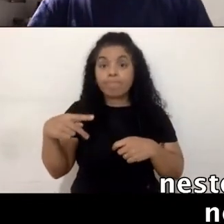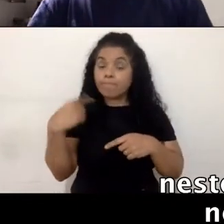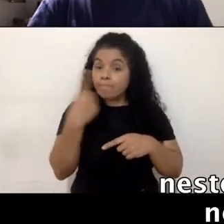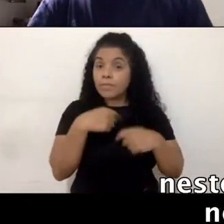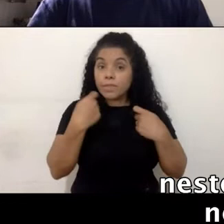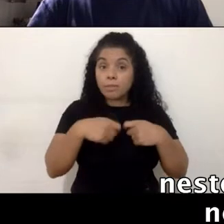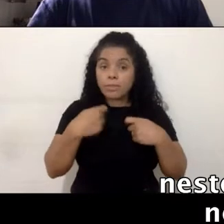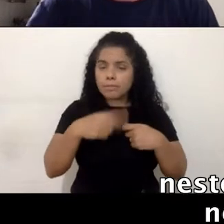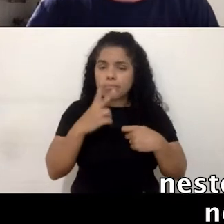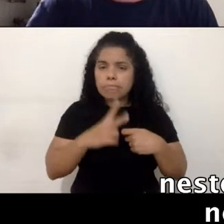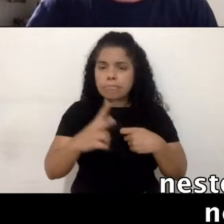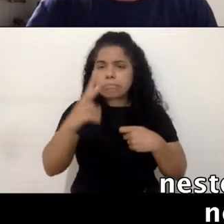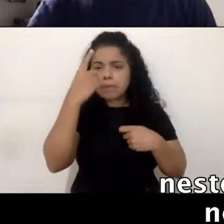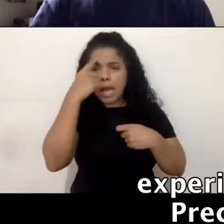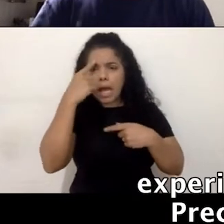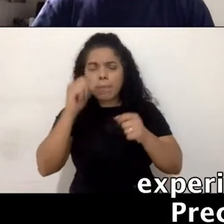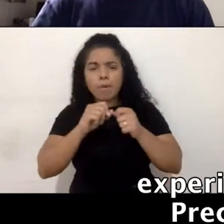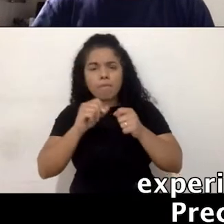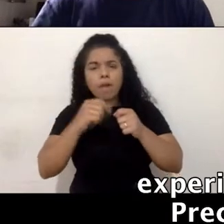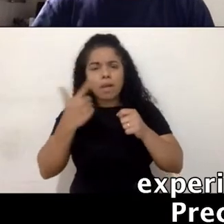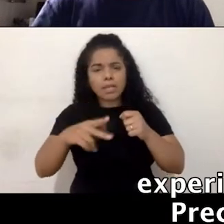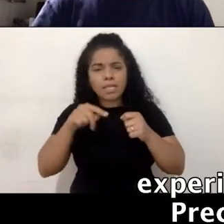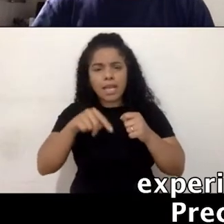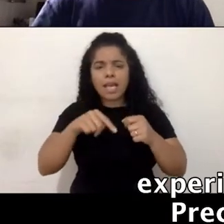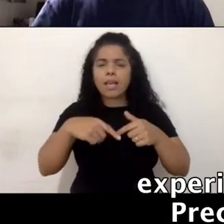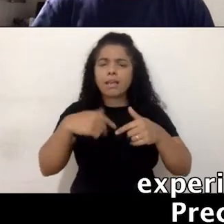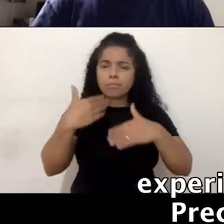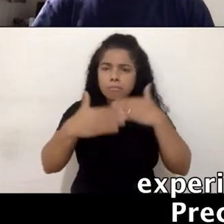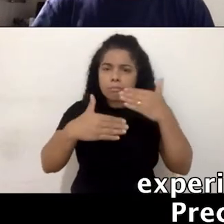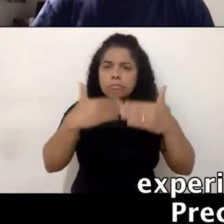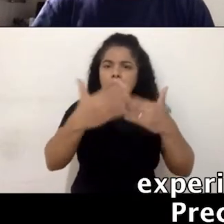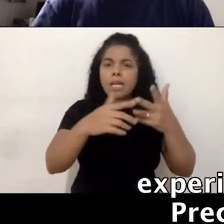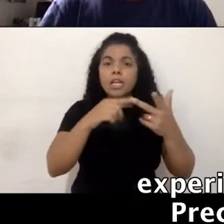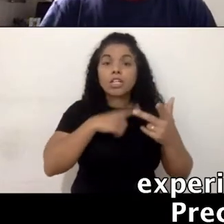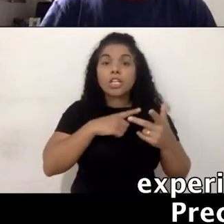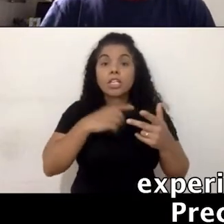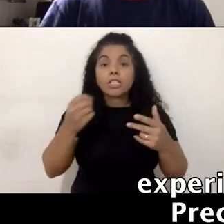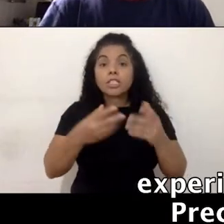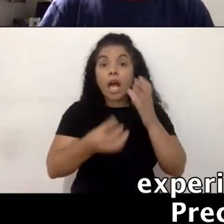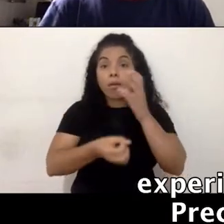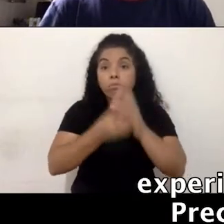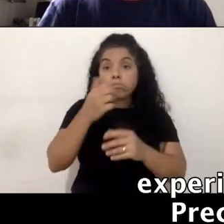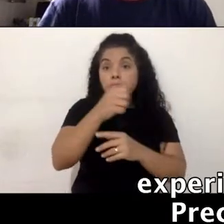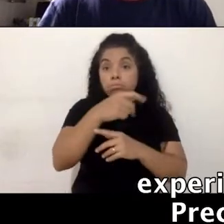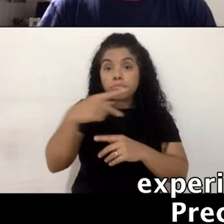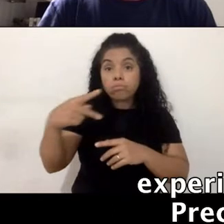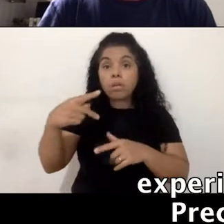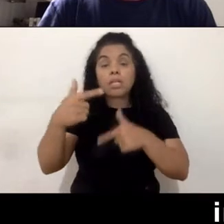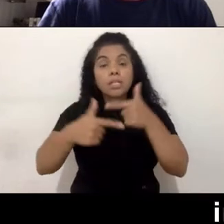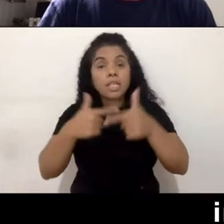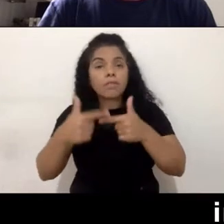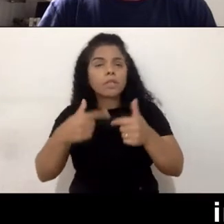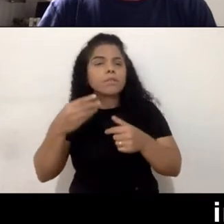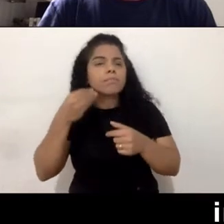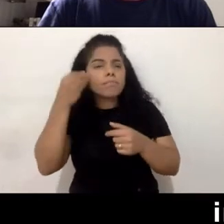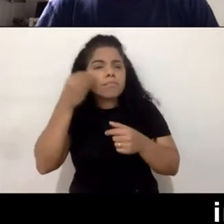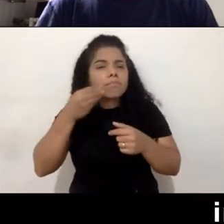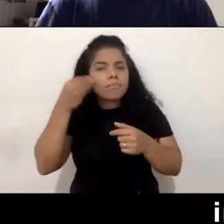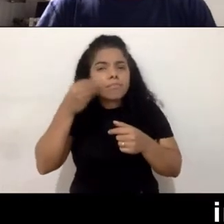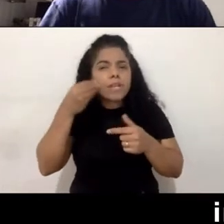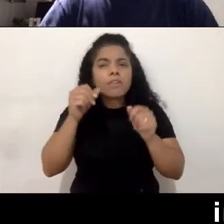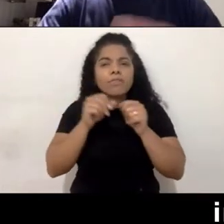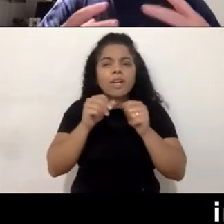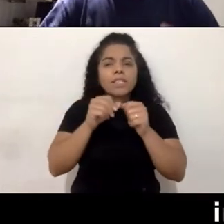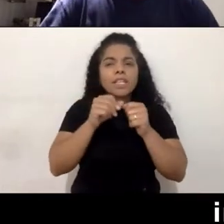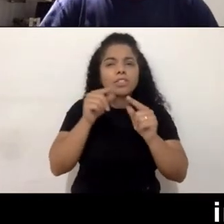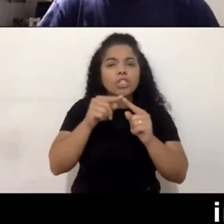introducing new applications and services, and we're experimenting and doing all of those kinds of things. We need to be able to quickly and